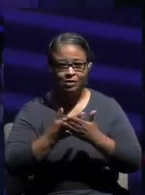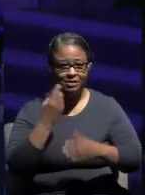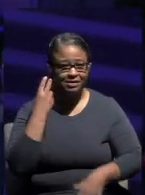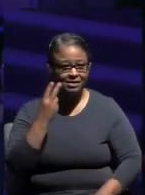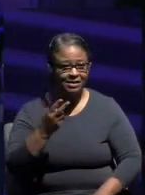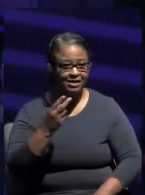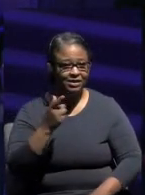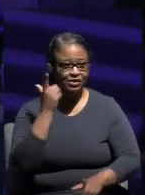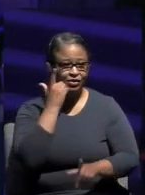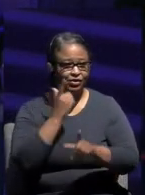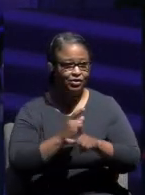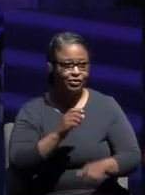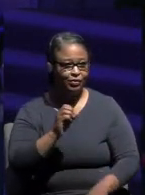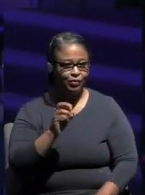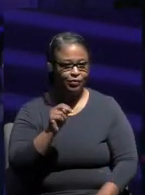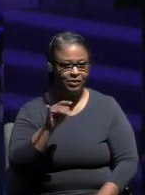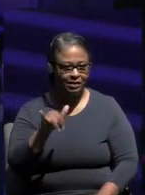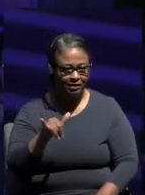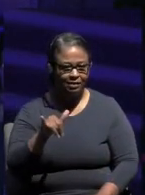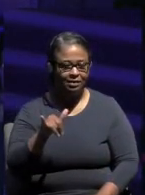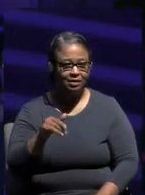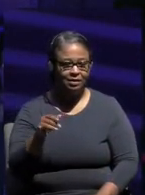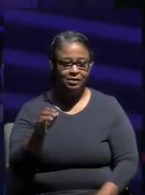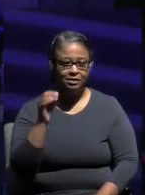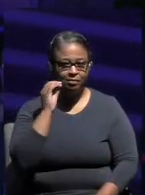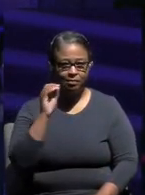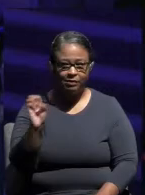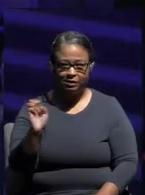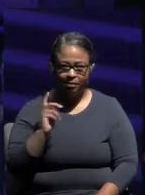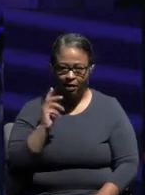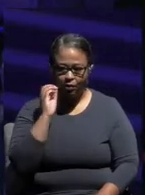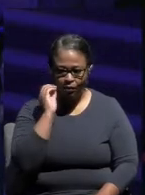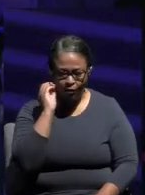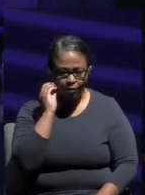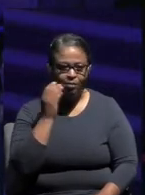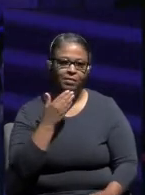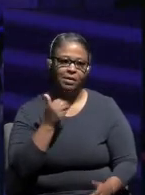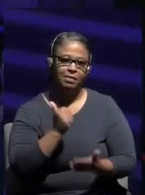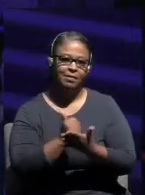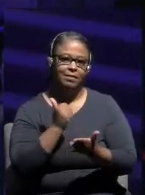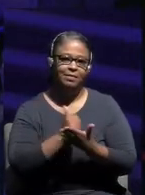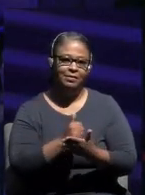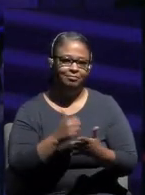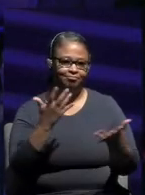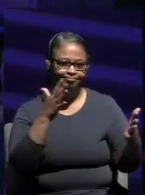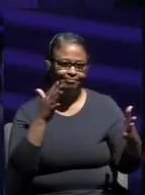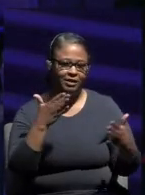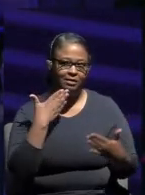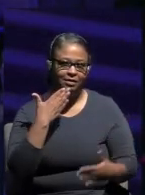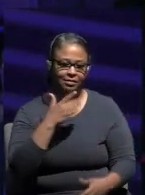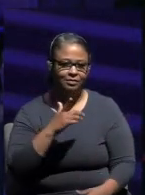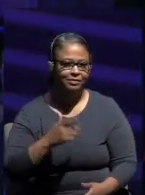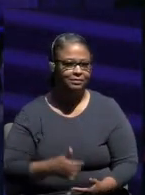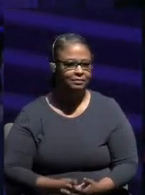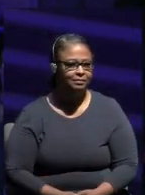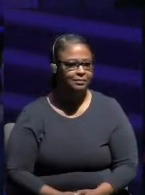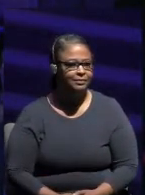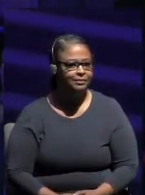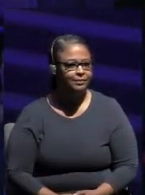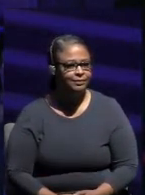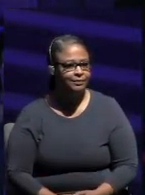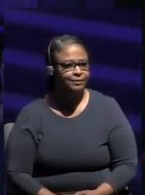Uni home from her trip. Amen. Amen. She's thanking the Lord.